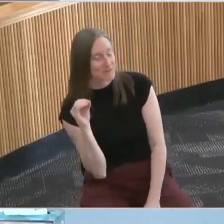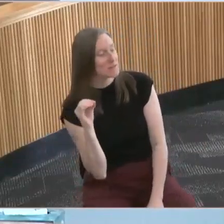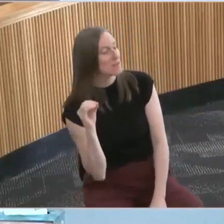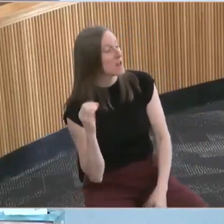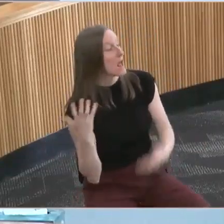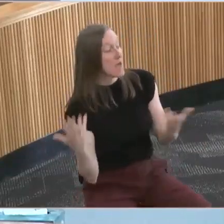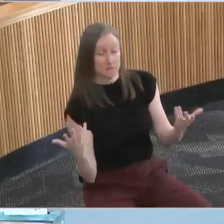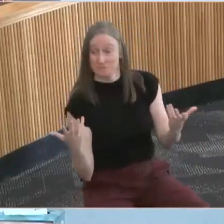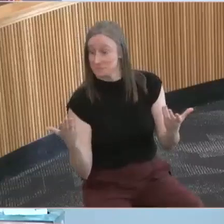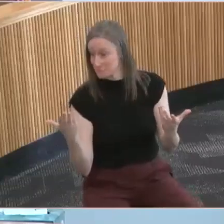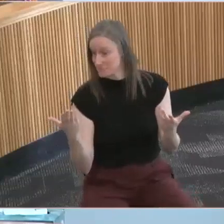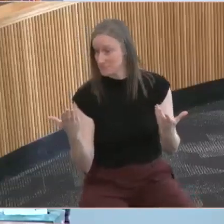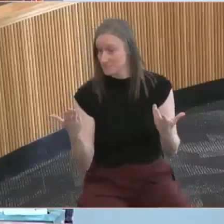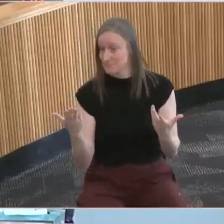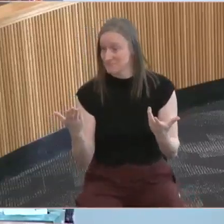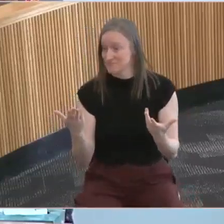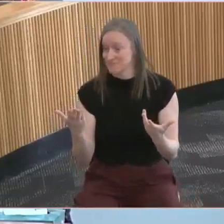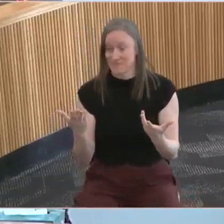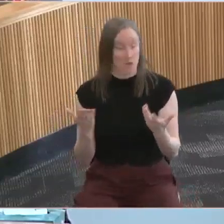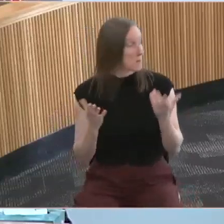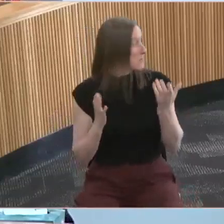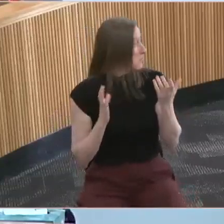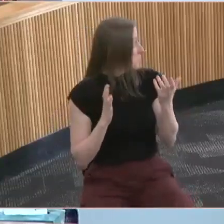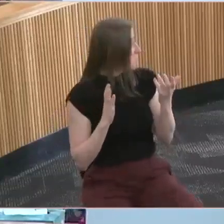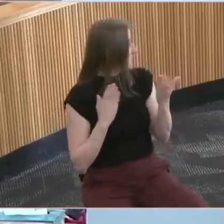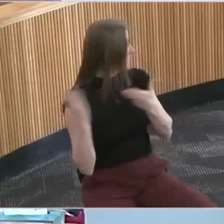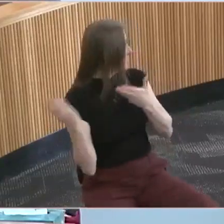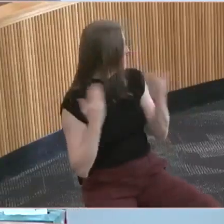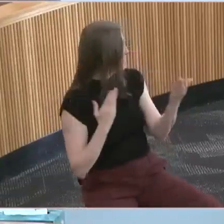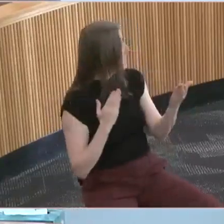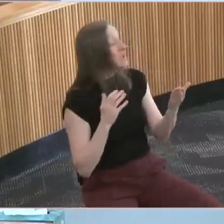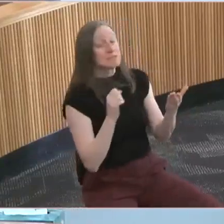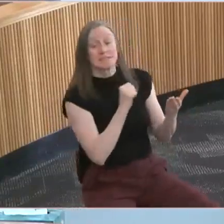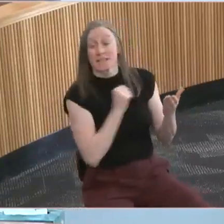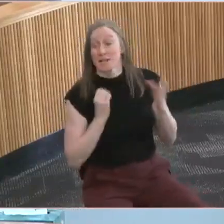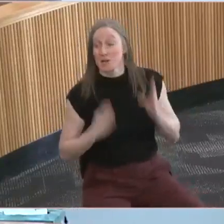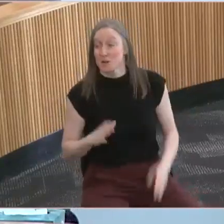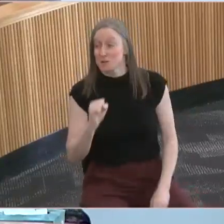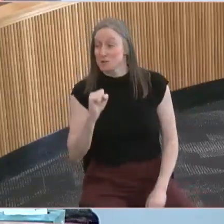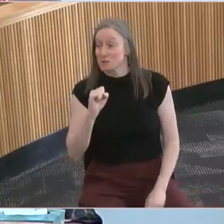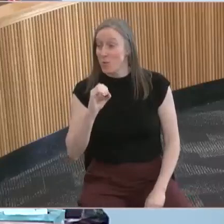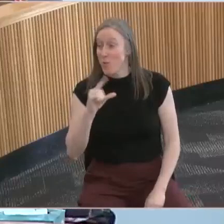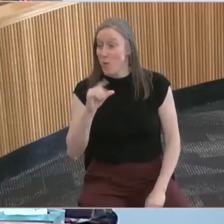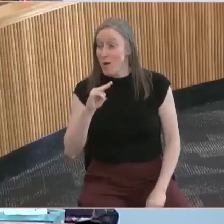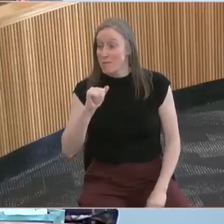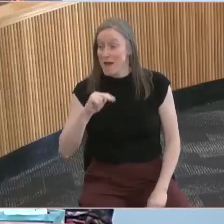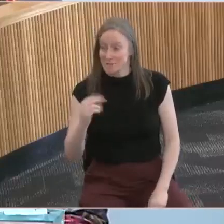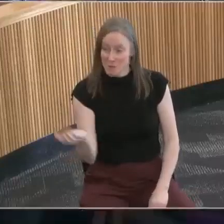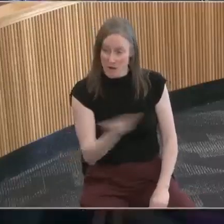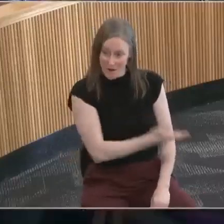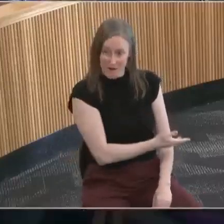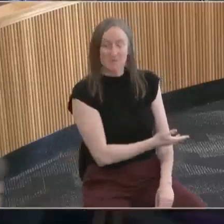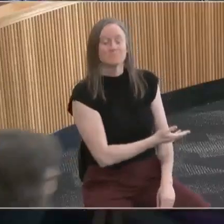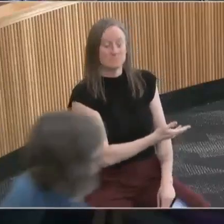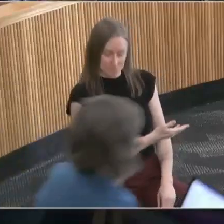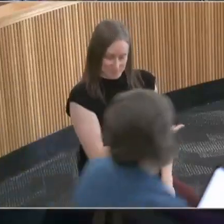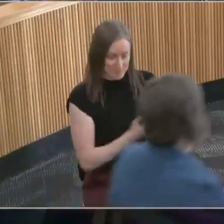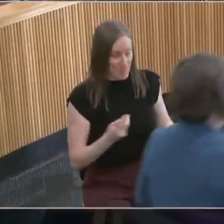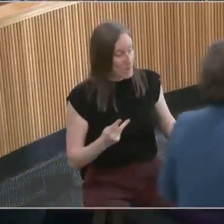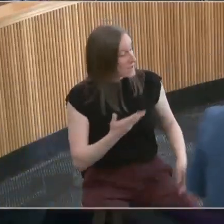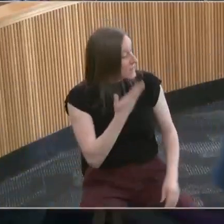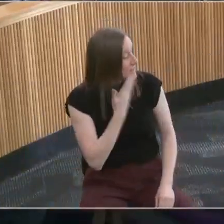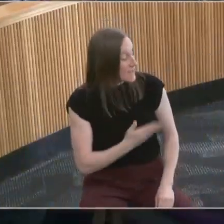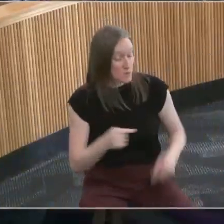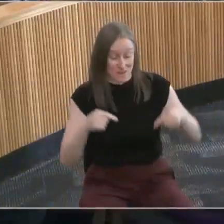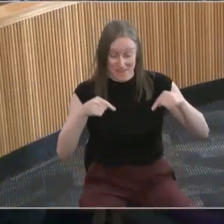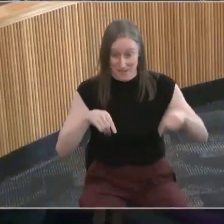ask Katie if you could help us with the intro, and then Senator Solomon, could you join us? Thank you. Thank you, Chair Patterson, Vice Chair Hayden, and members of the committee.